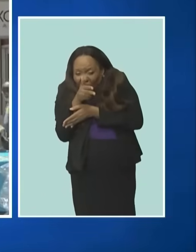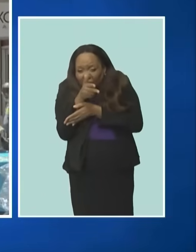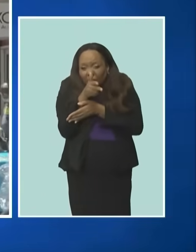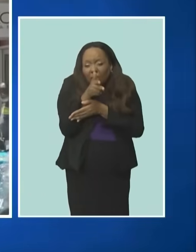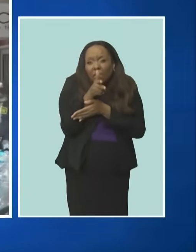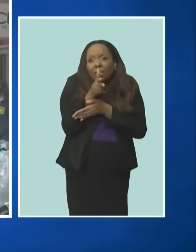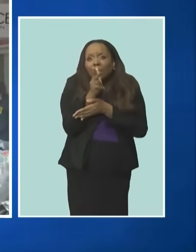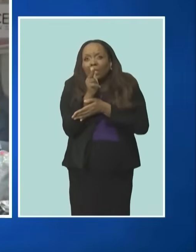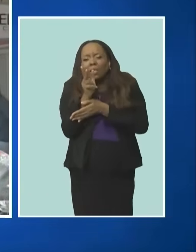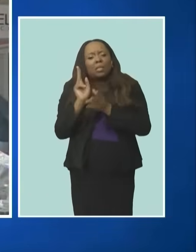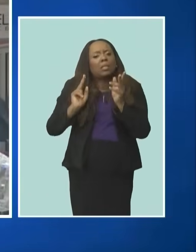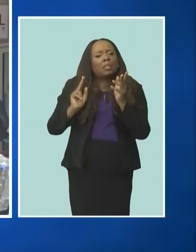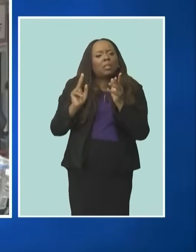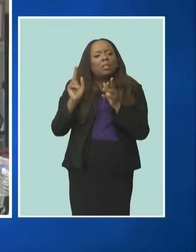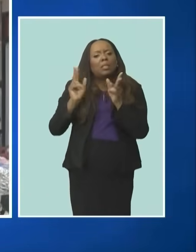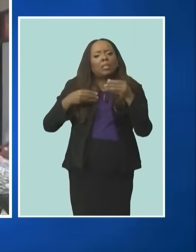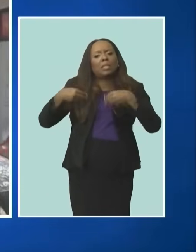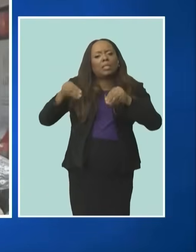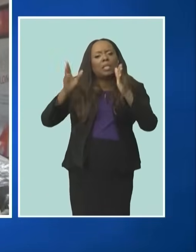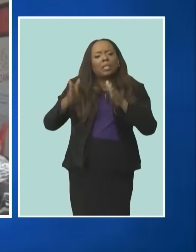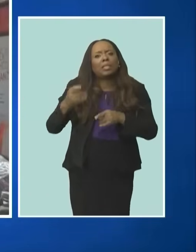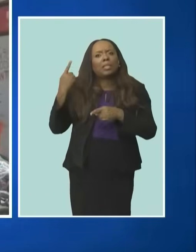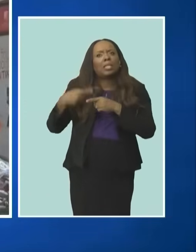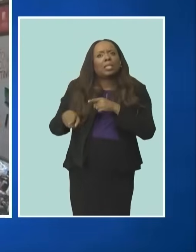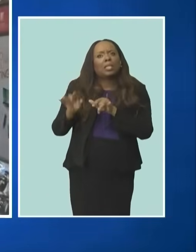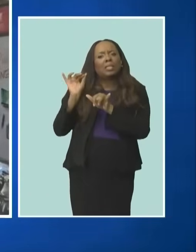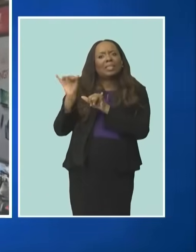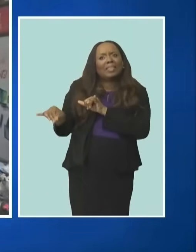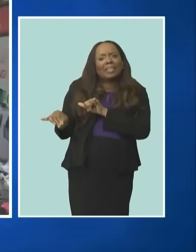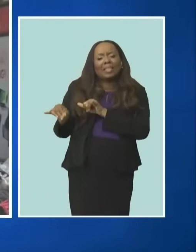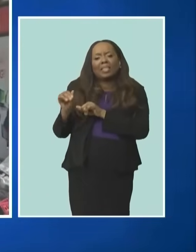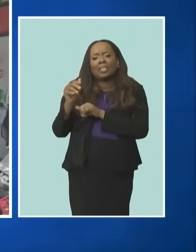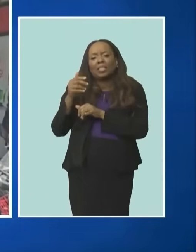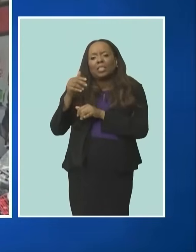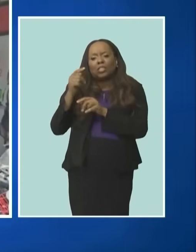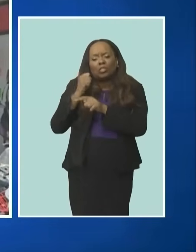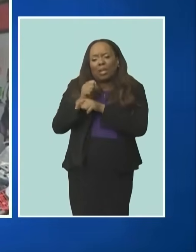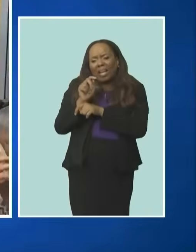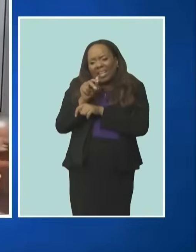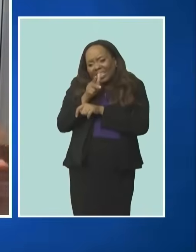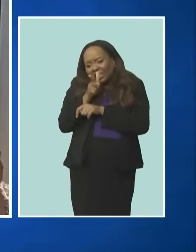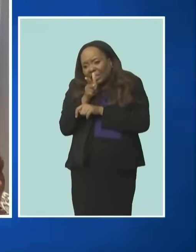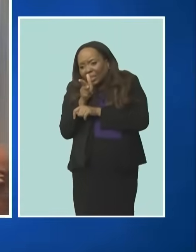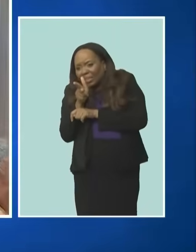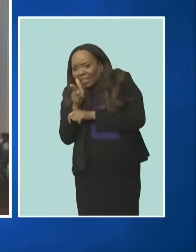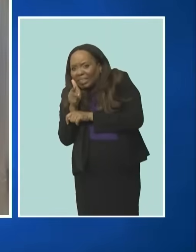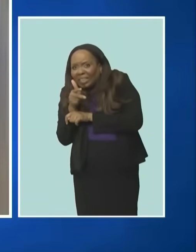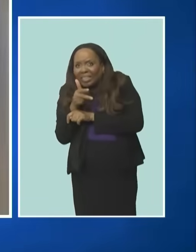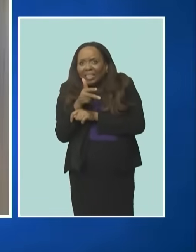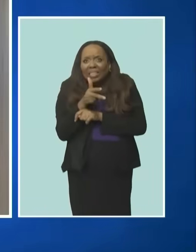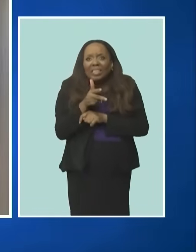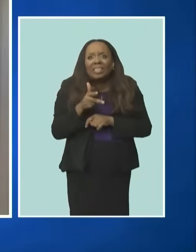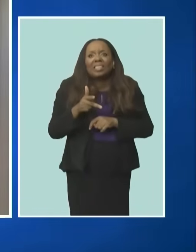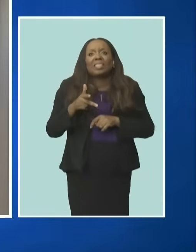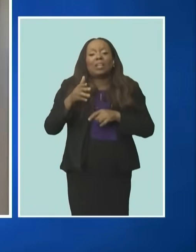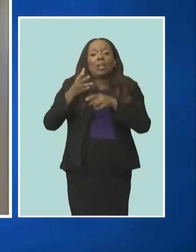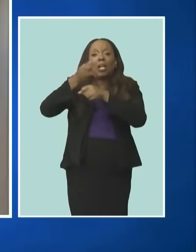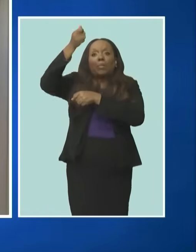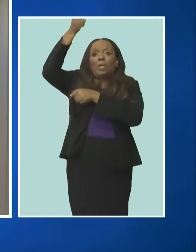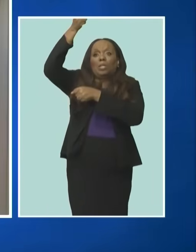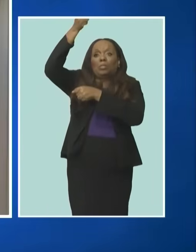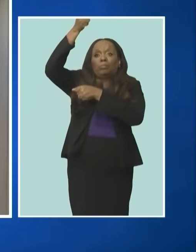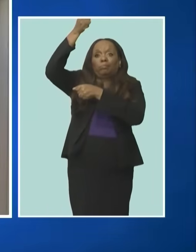to remain in place and the appliance to maneuver safely. In addition, several umbrellas